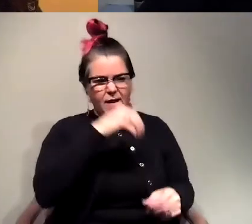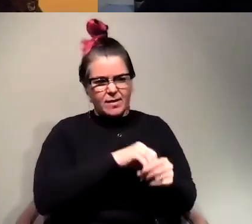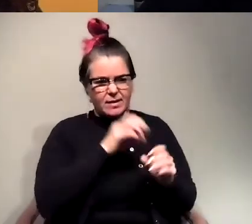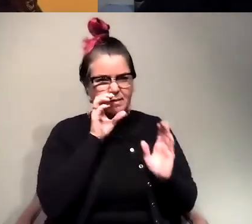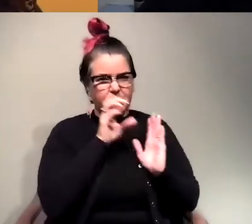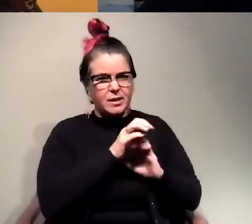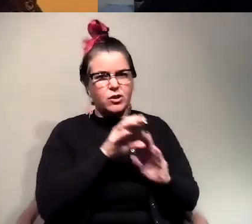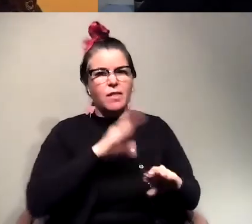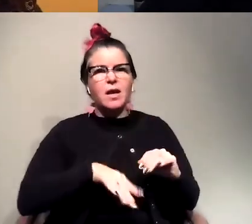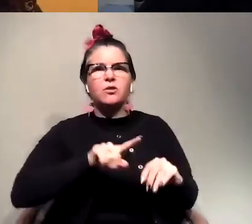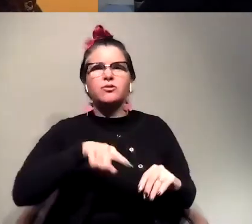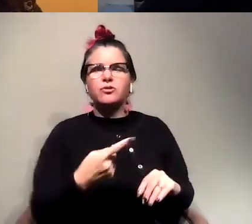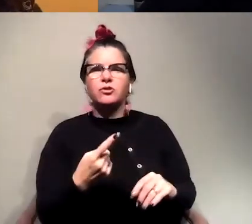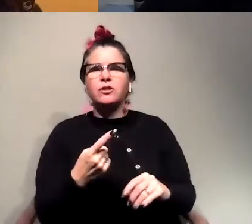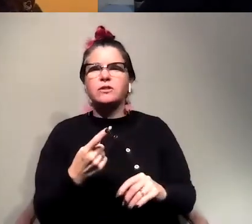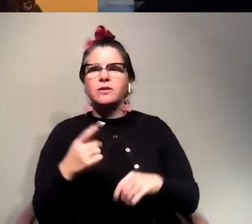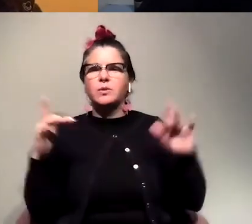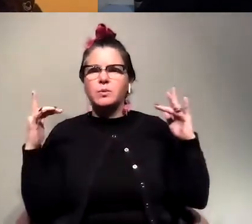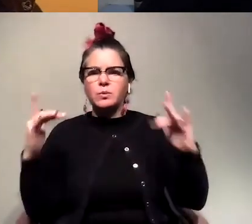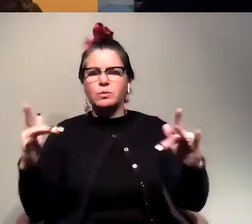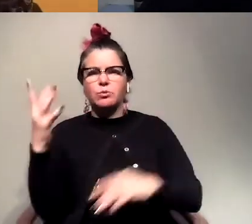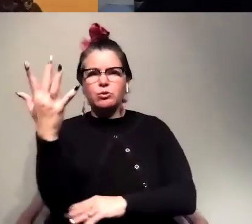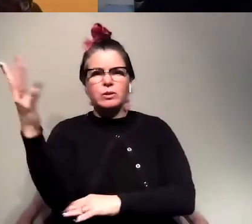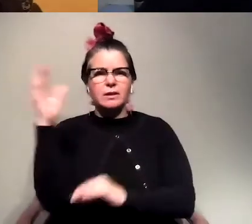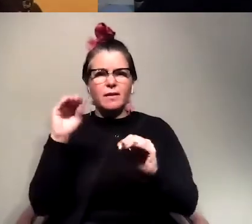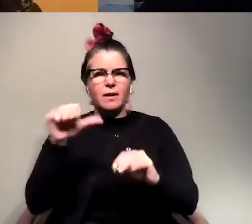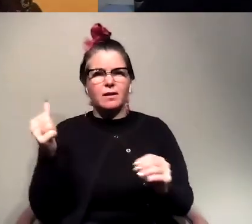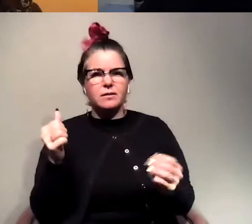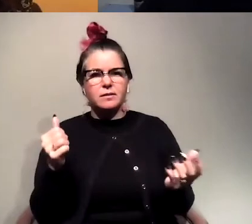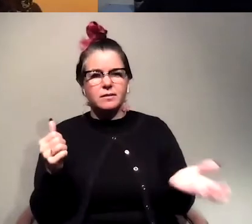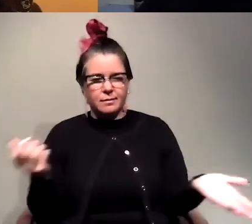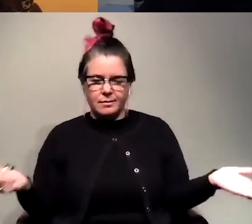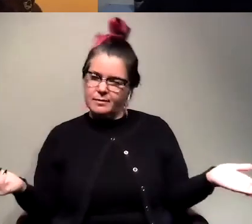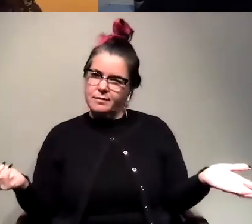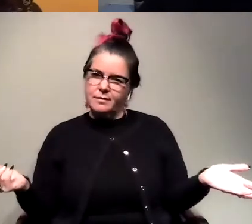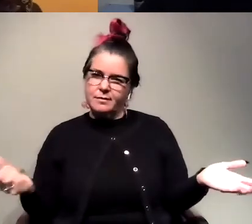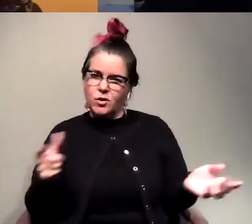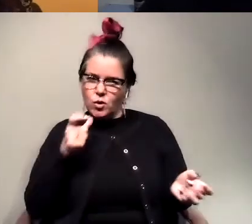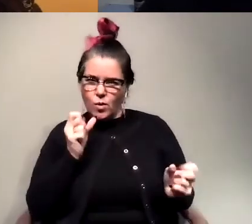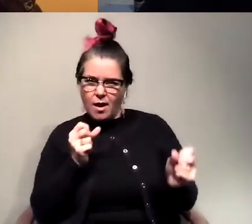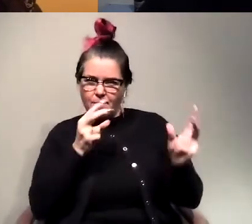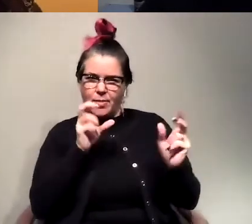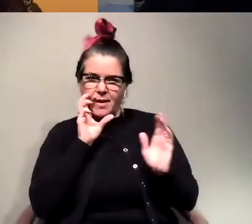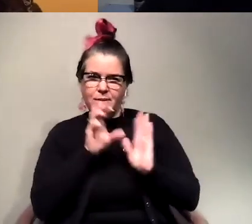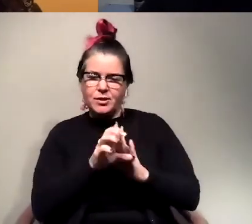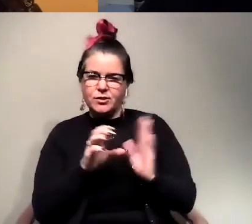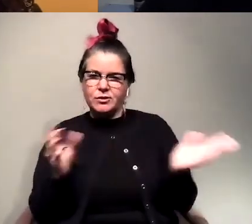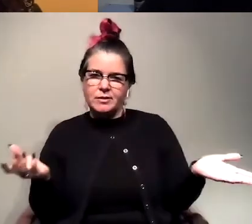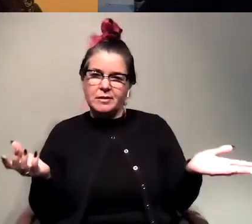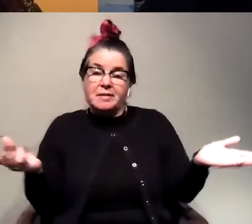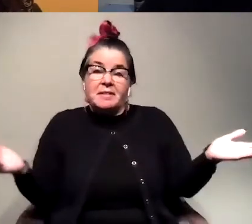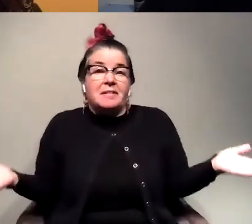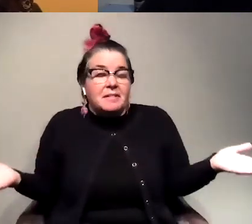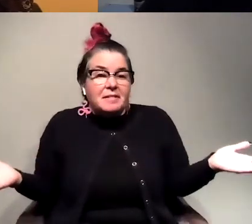scene of like plain trees with nothing in it. Like, who's going to upload that picture to,